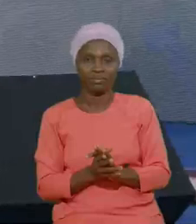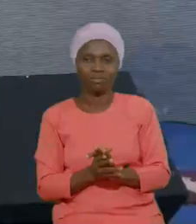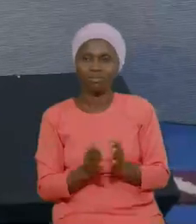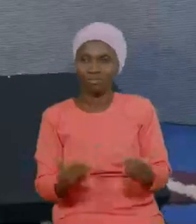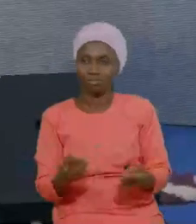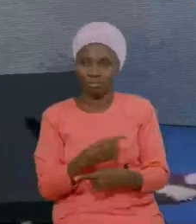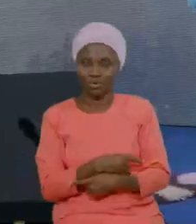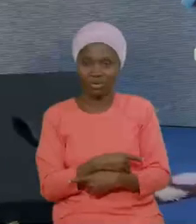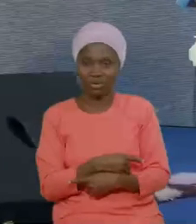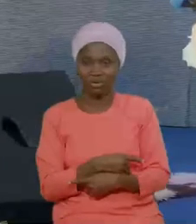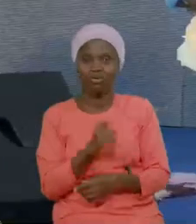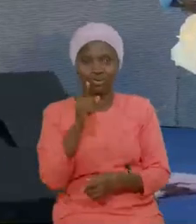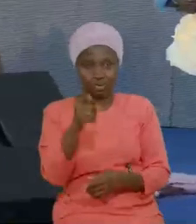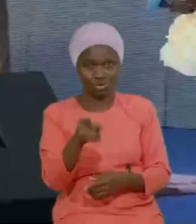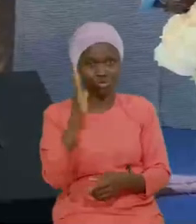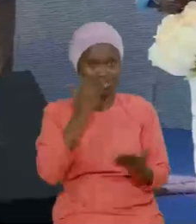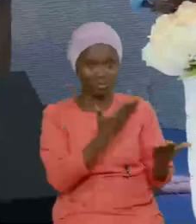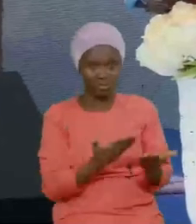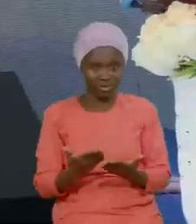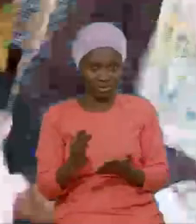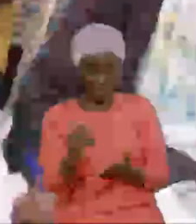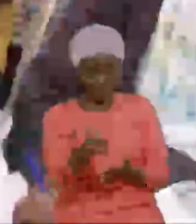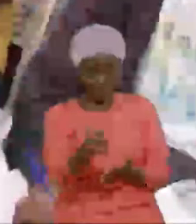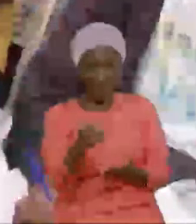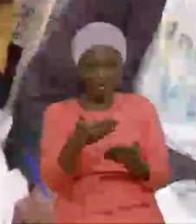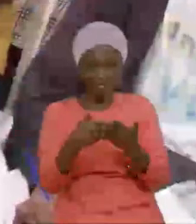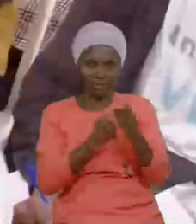Today, you will present yourself before the Lord.